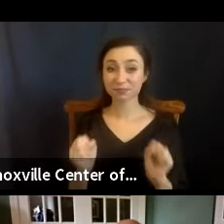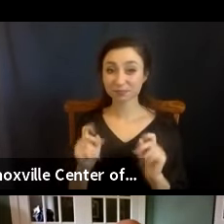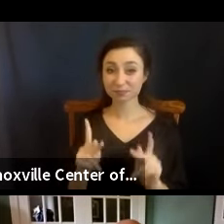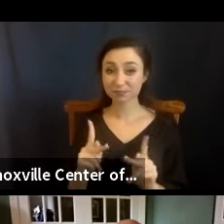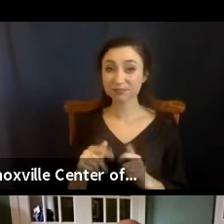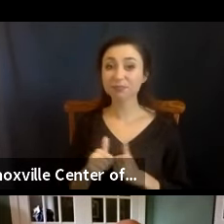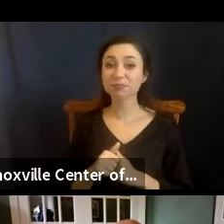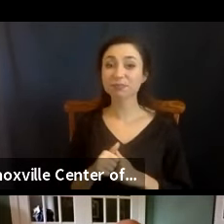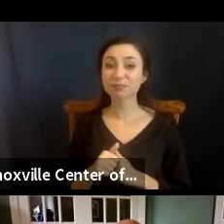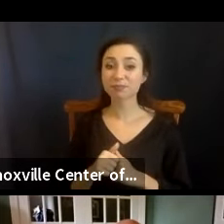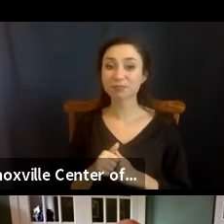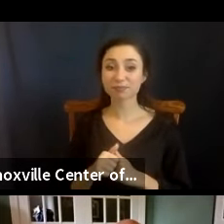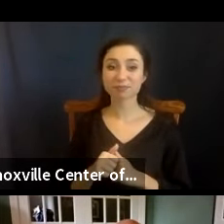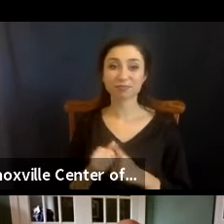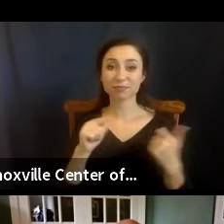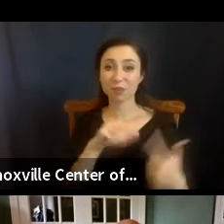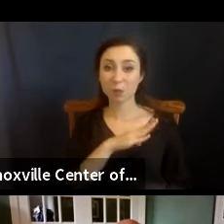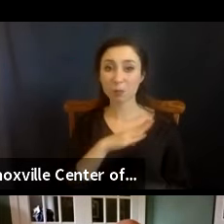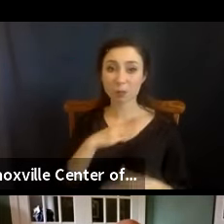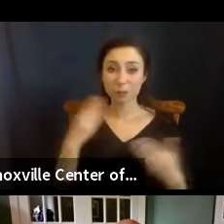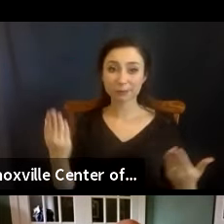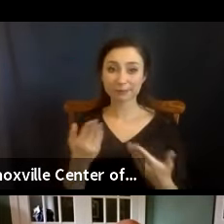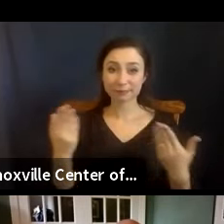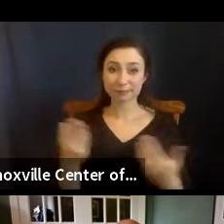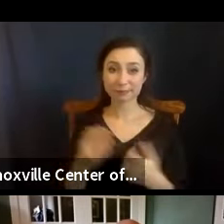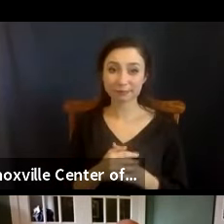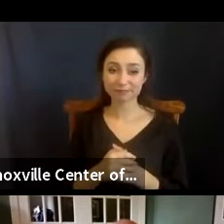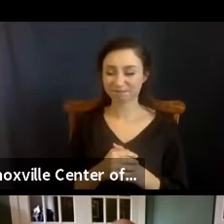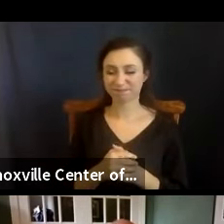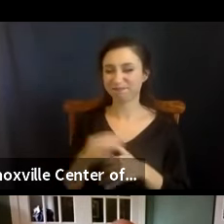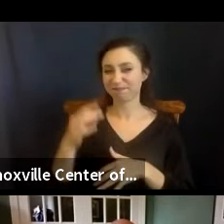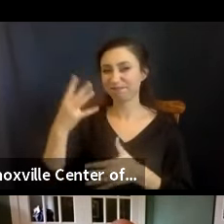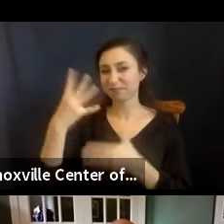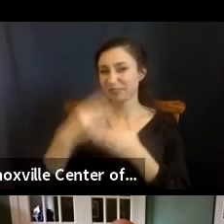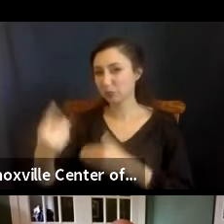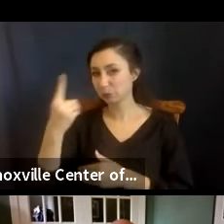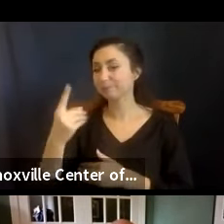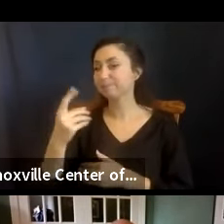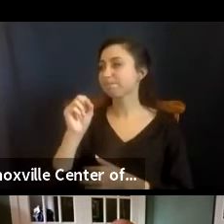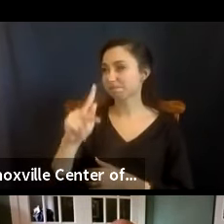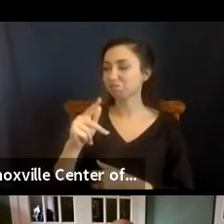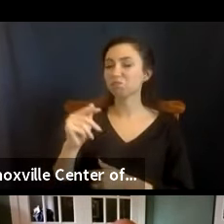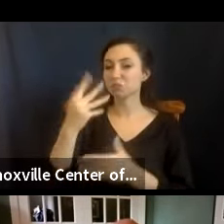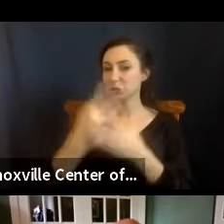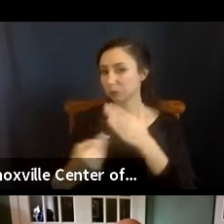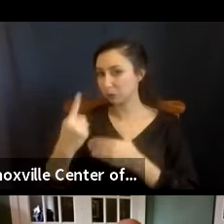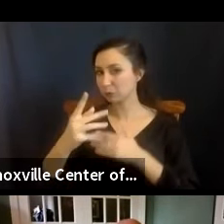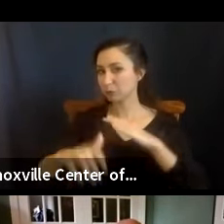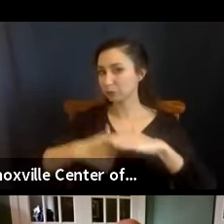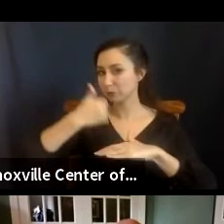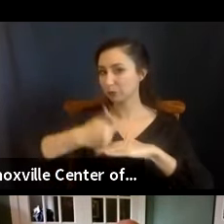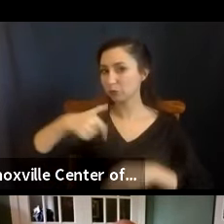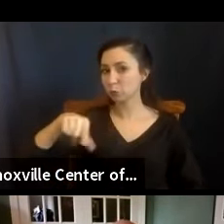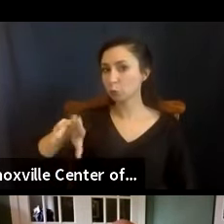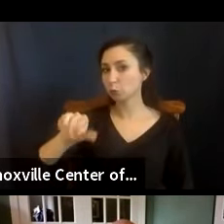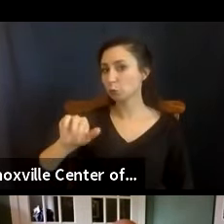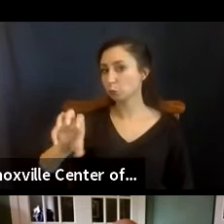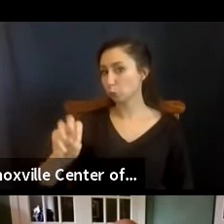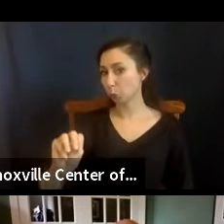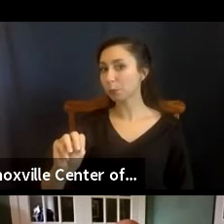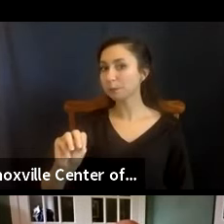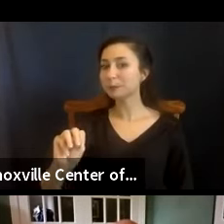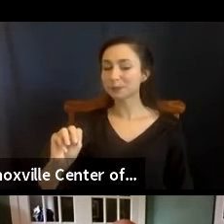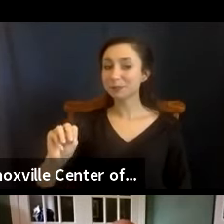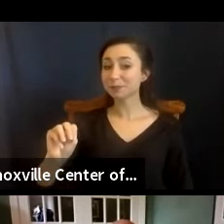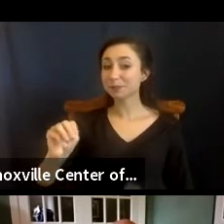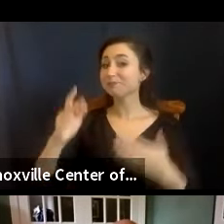So All but one member present. all but one member present, so we have established a quorum. And the